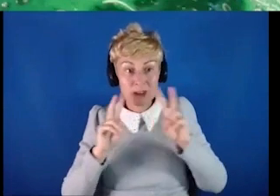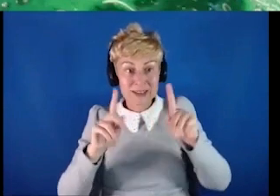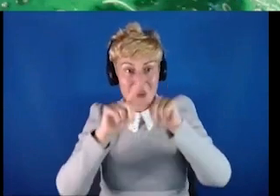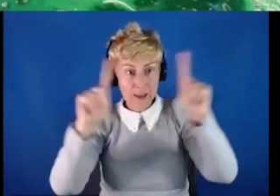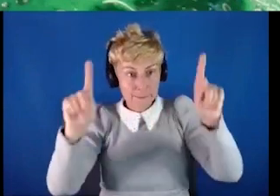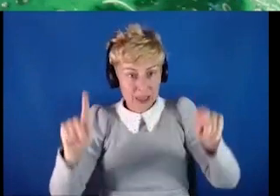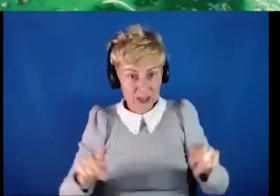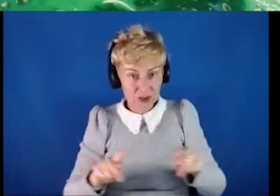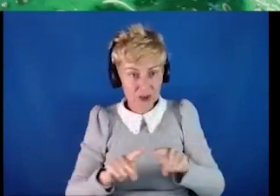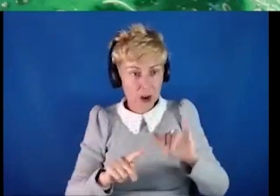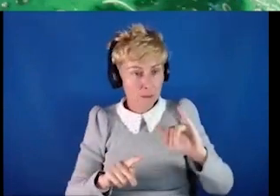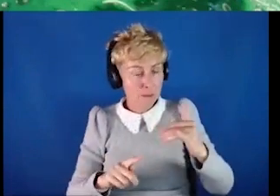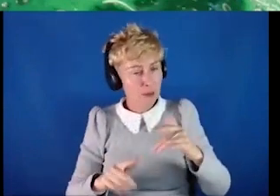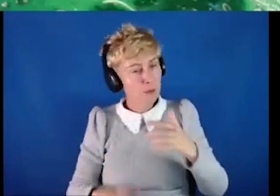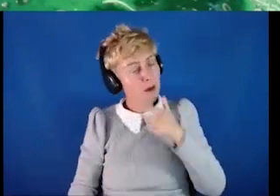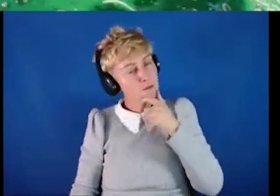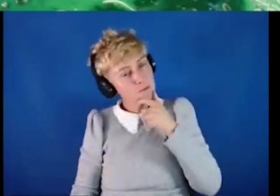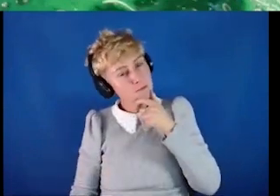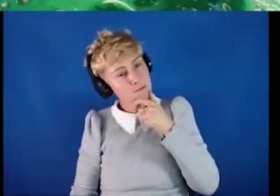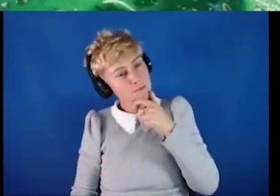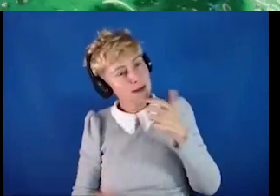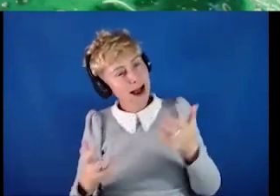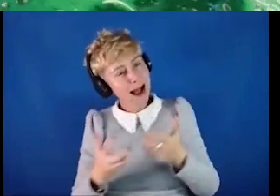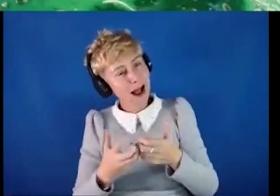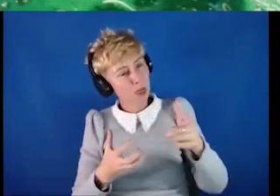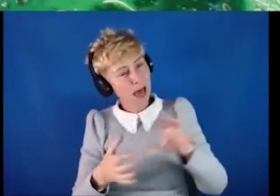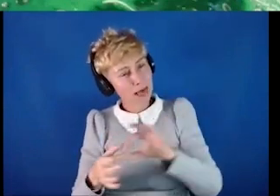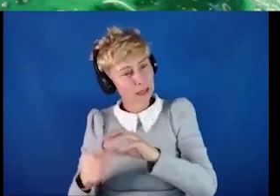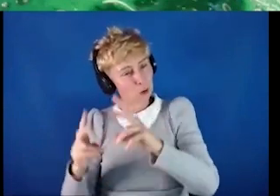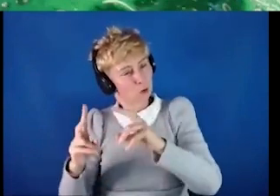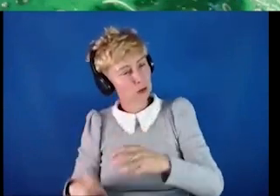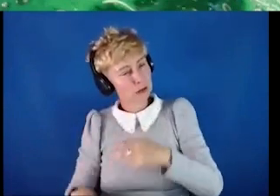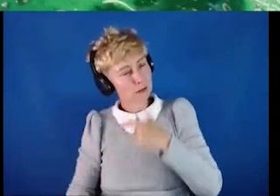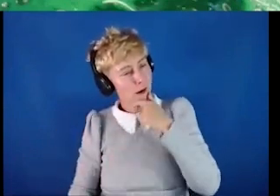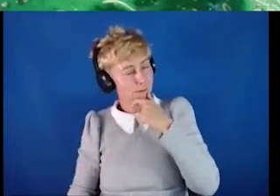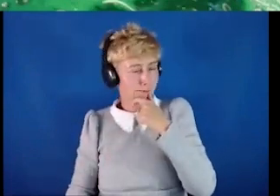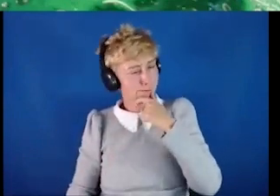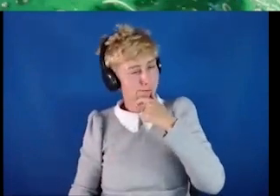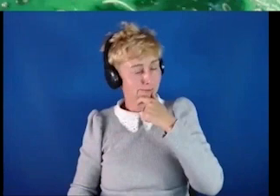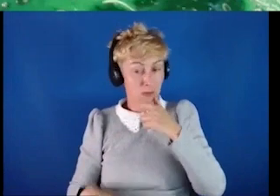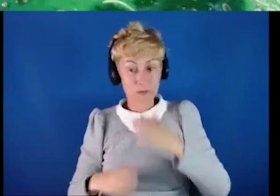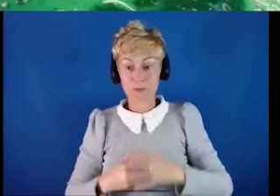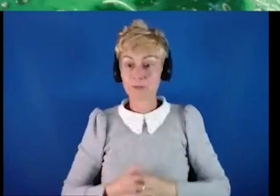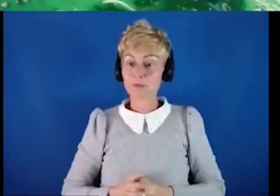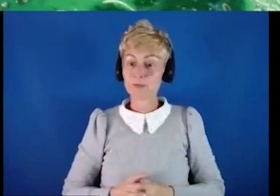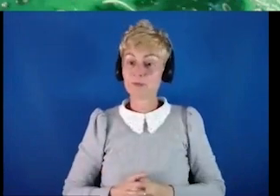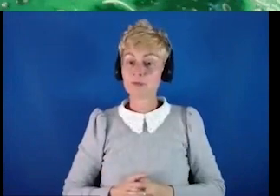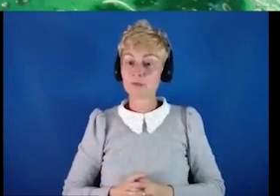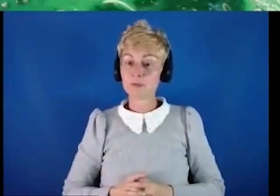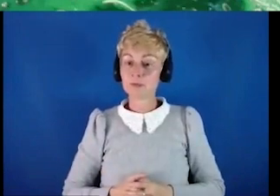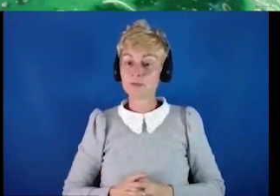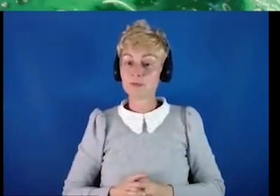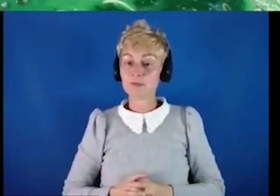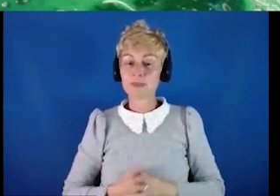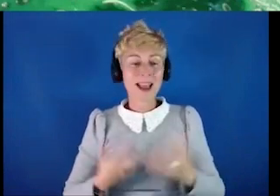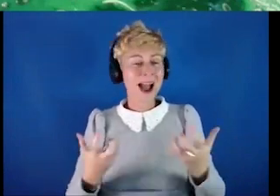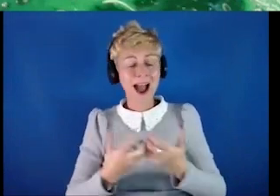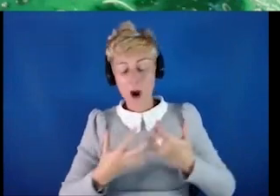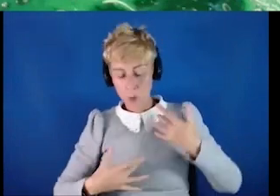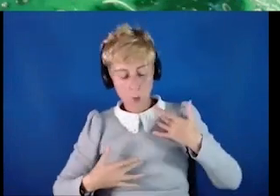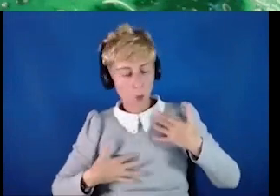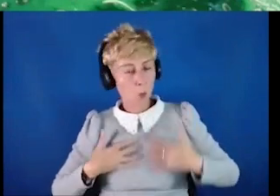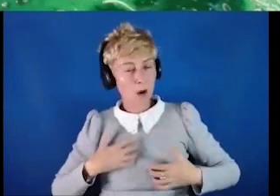you might ask yourself, what has that got to do with research? Could kind of inspire me to think